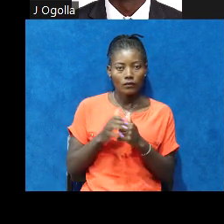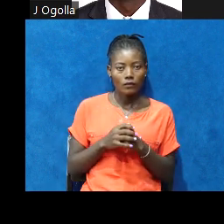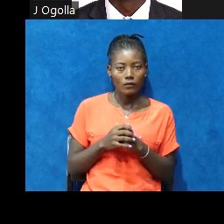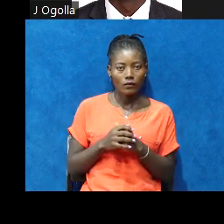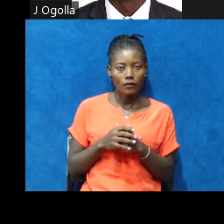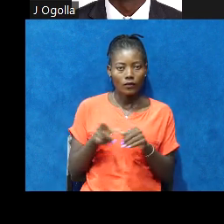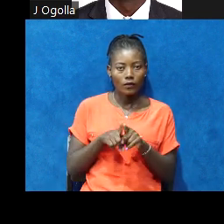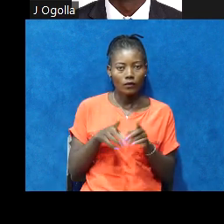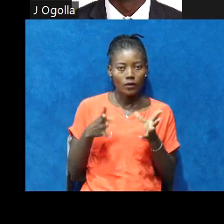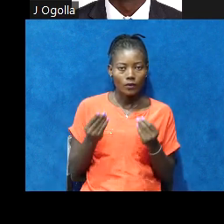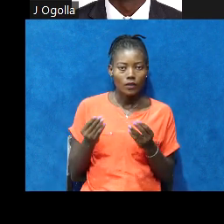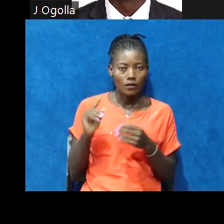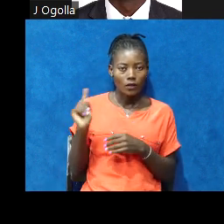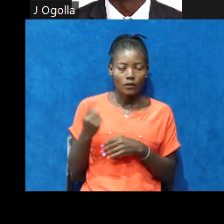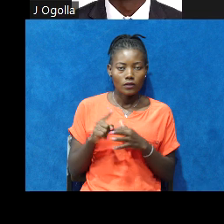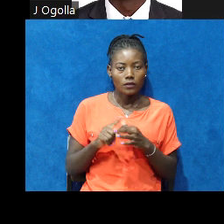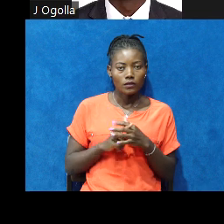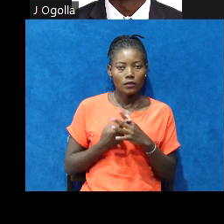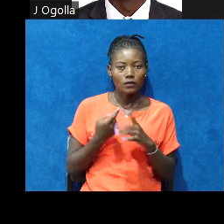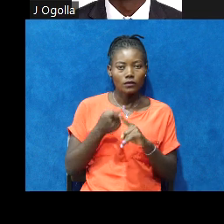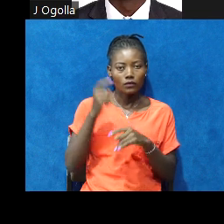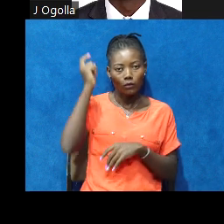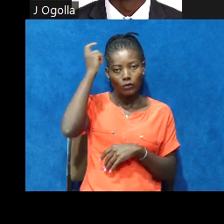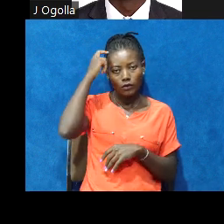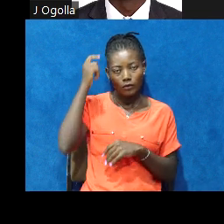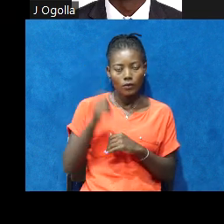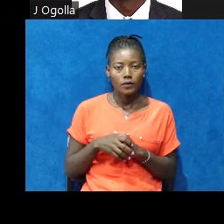reach. And it will be easier once it starts from the mind.